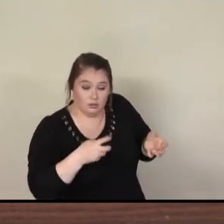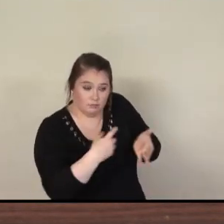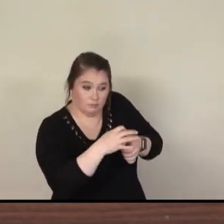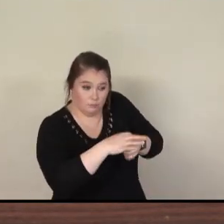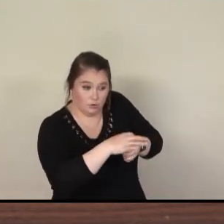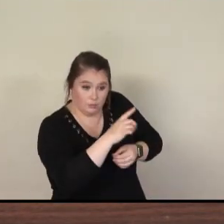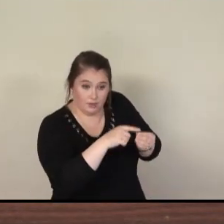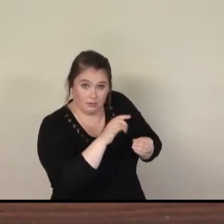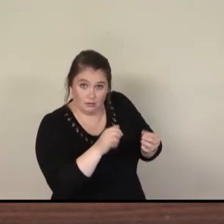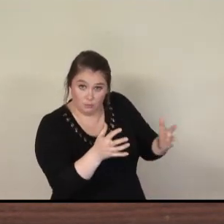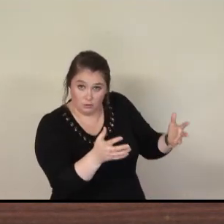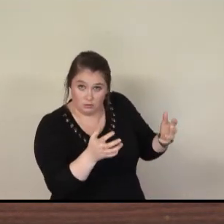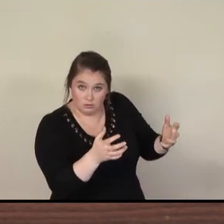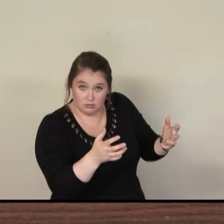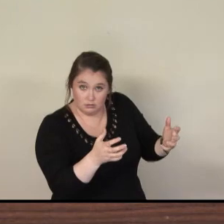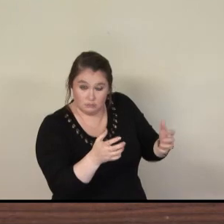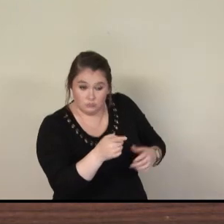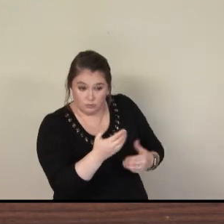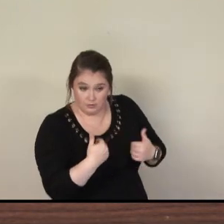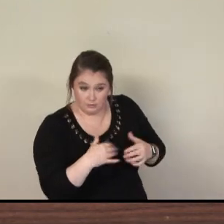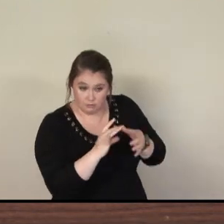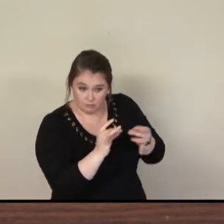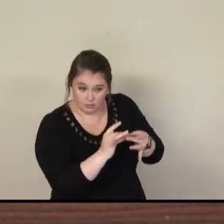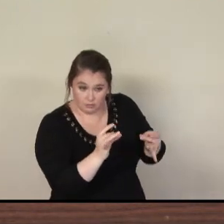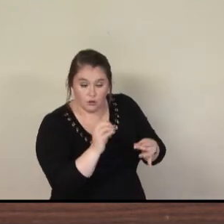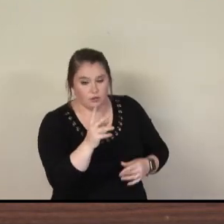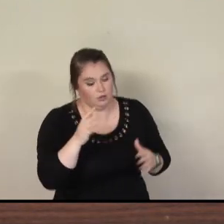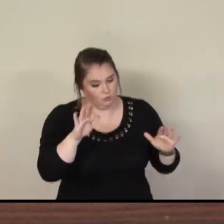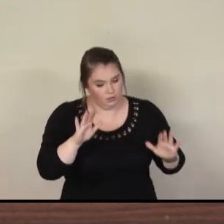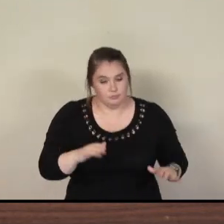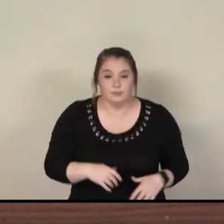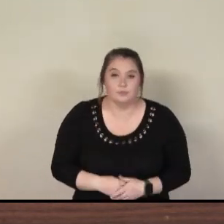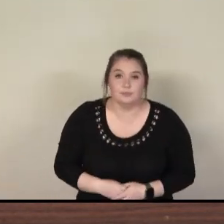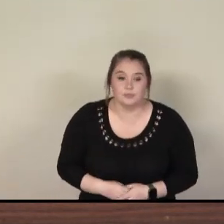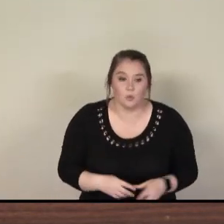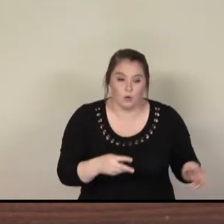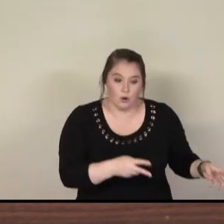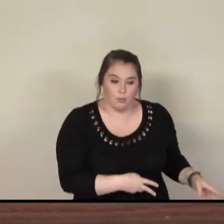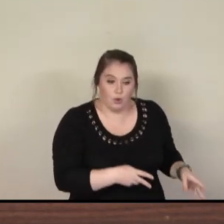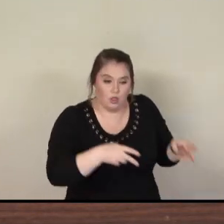and vote on that separate if you have a question. Okay, great. And then we're pulling